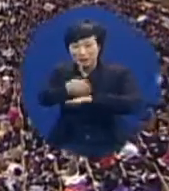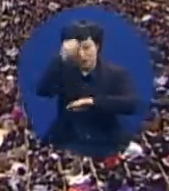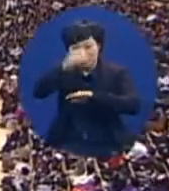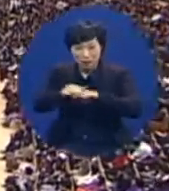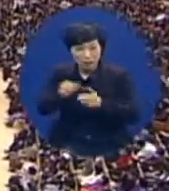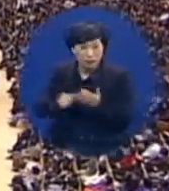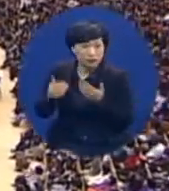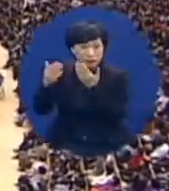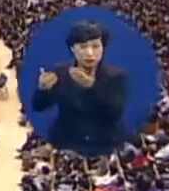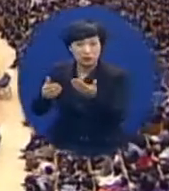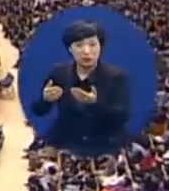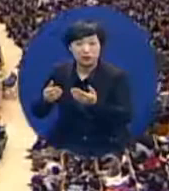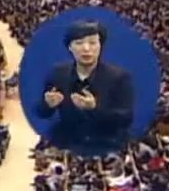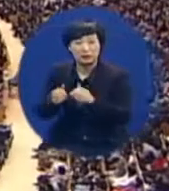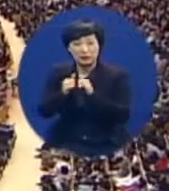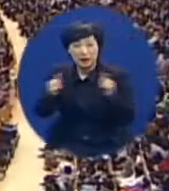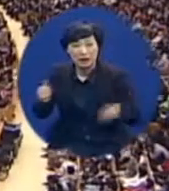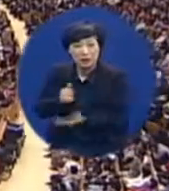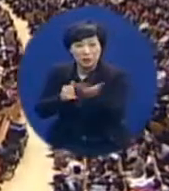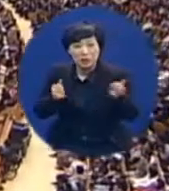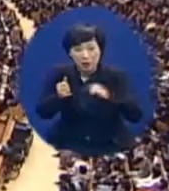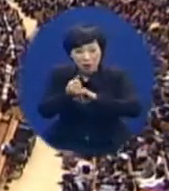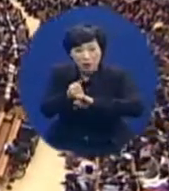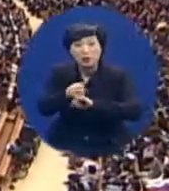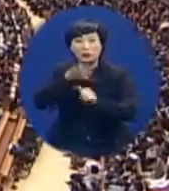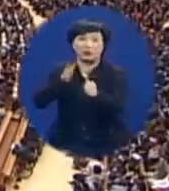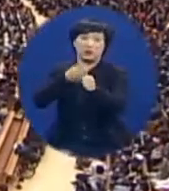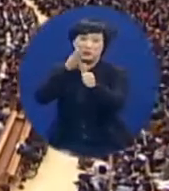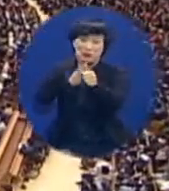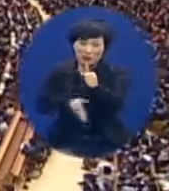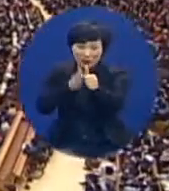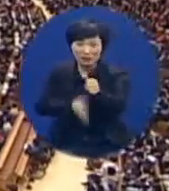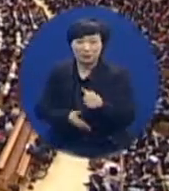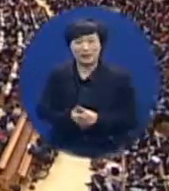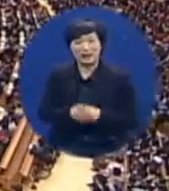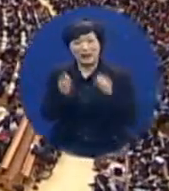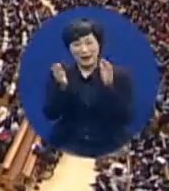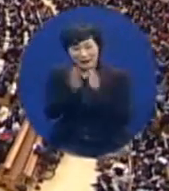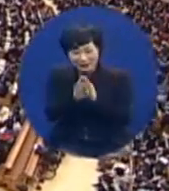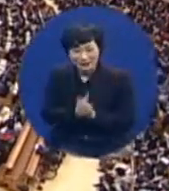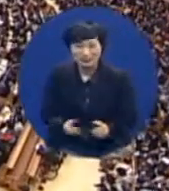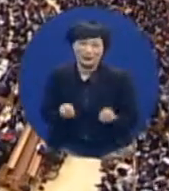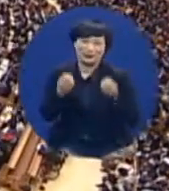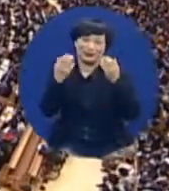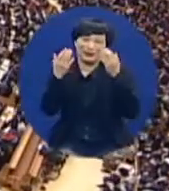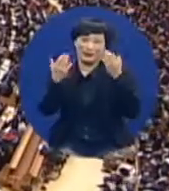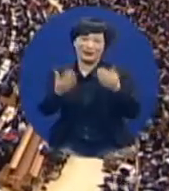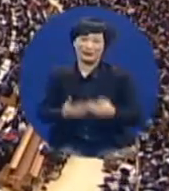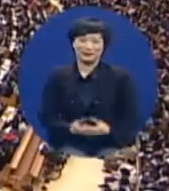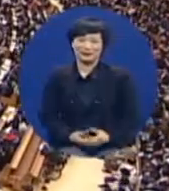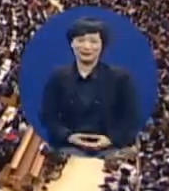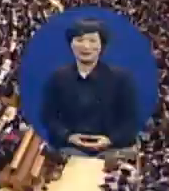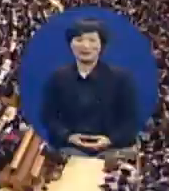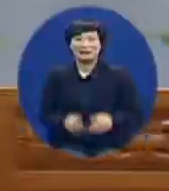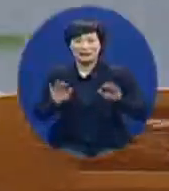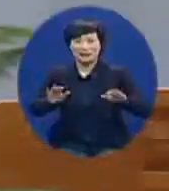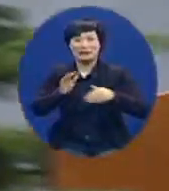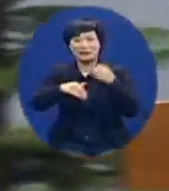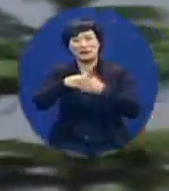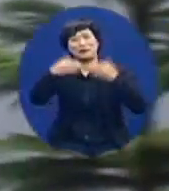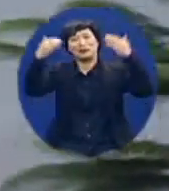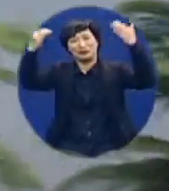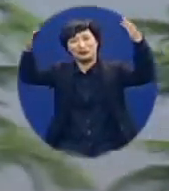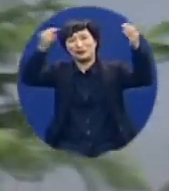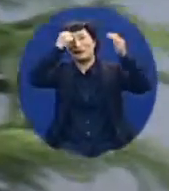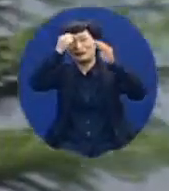I bless you in the name of the Lord to be the one who gives thanksgiving offerings for that. Hallelujah.